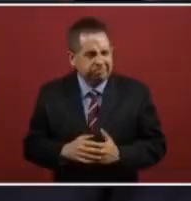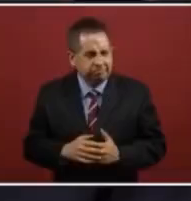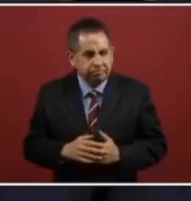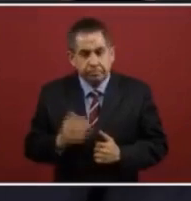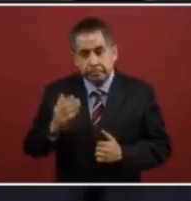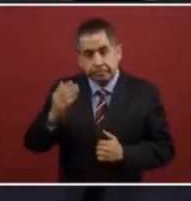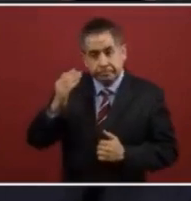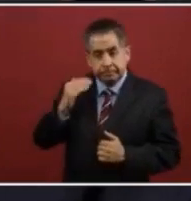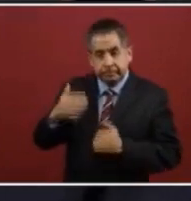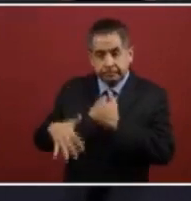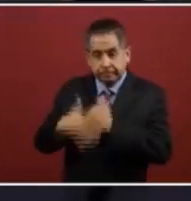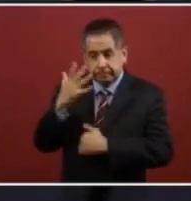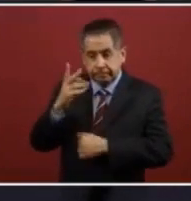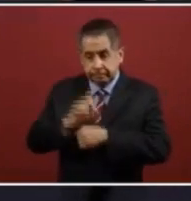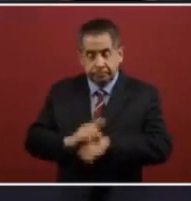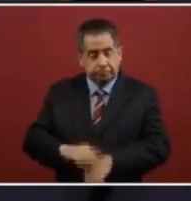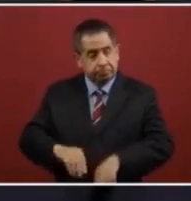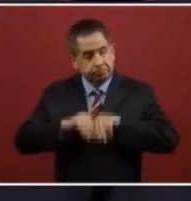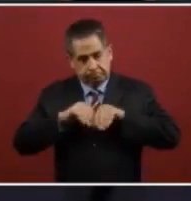15 días.